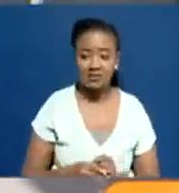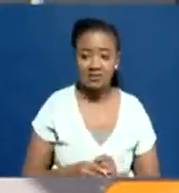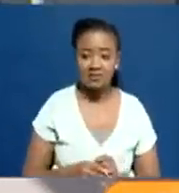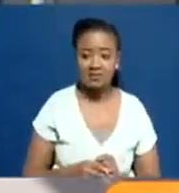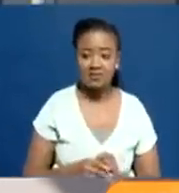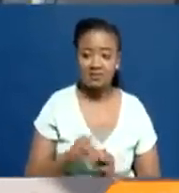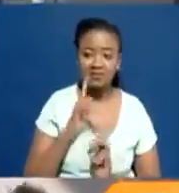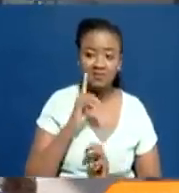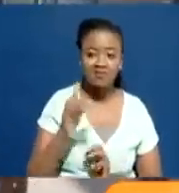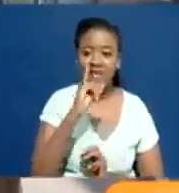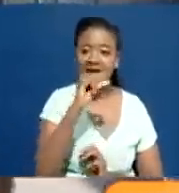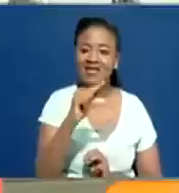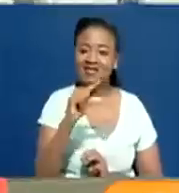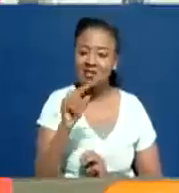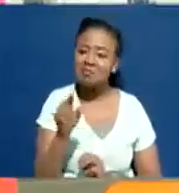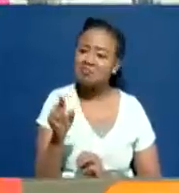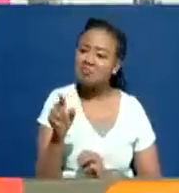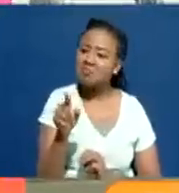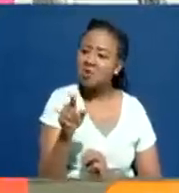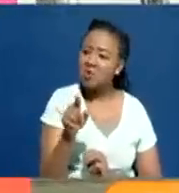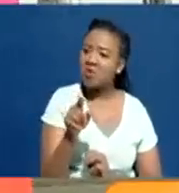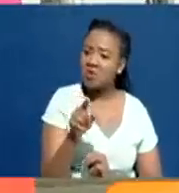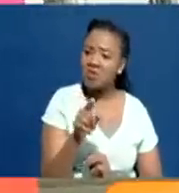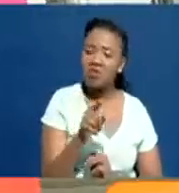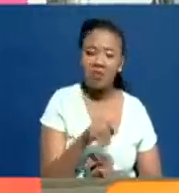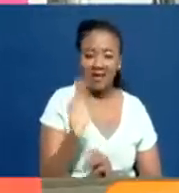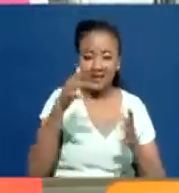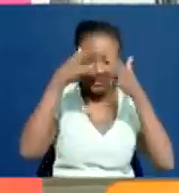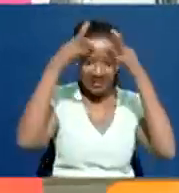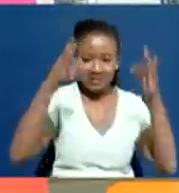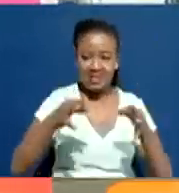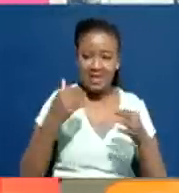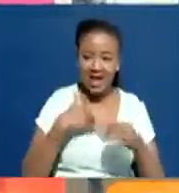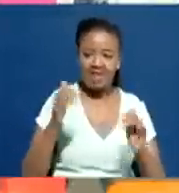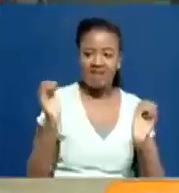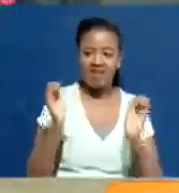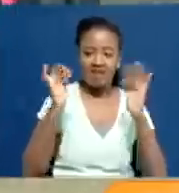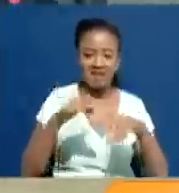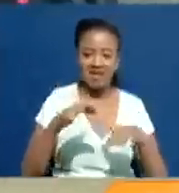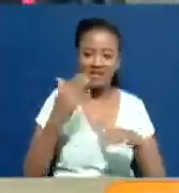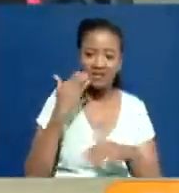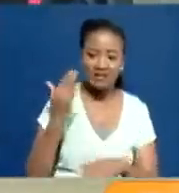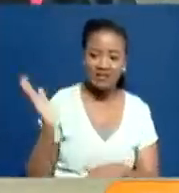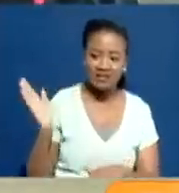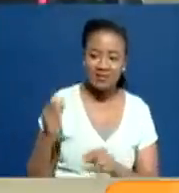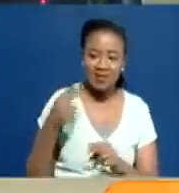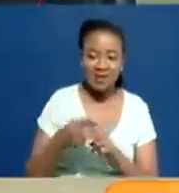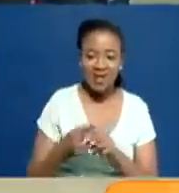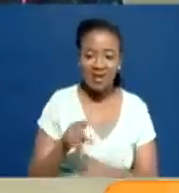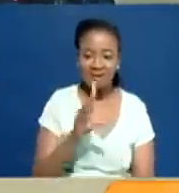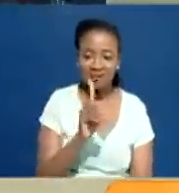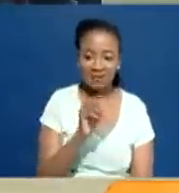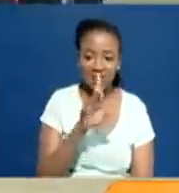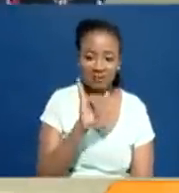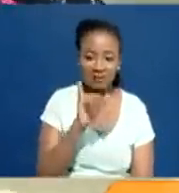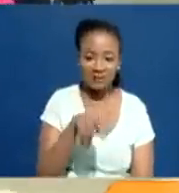Instagram took notice of this budding art form in Nairobi streets and hosted an event dubbed Drip in the City.